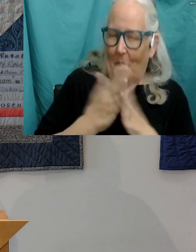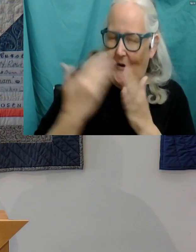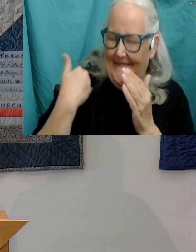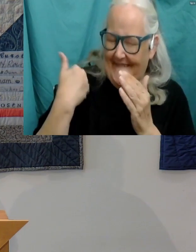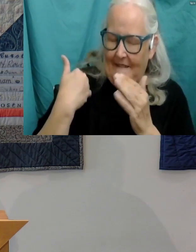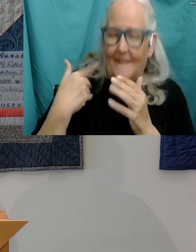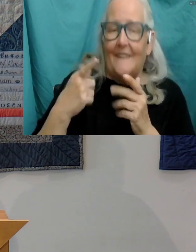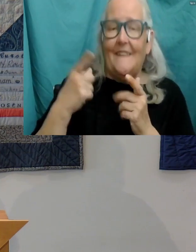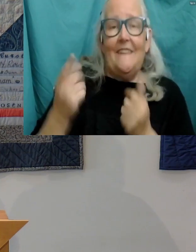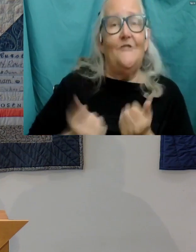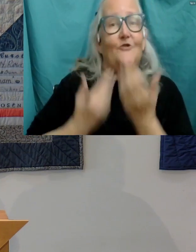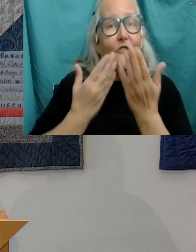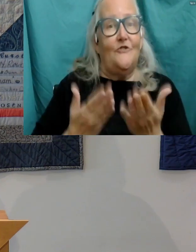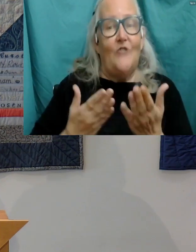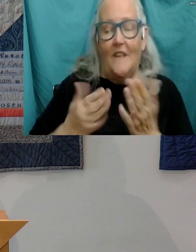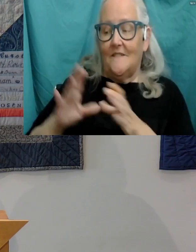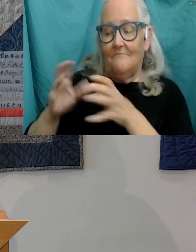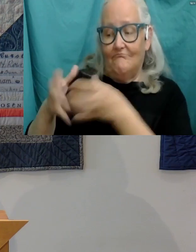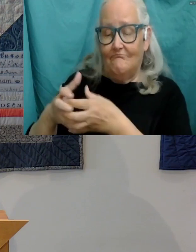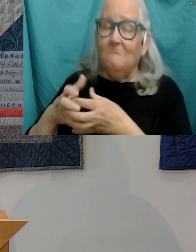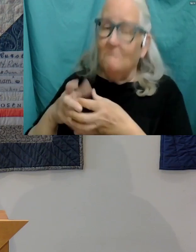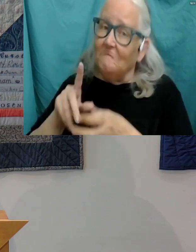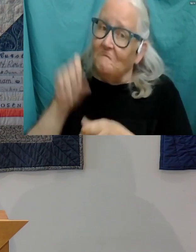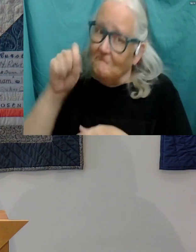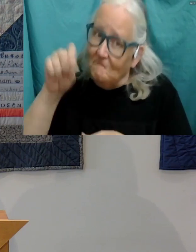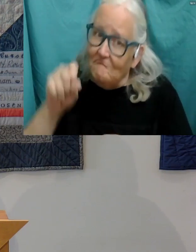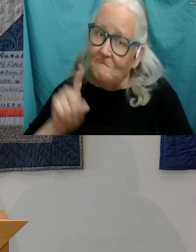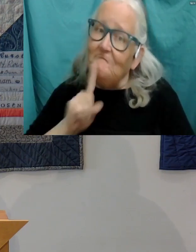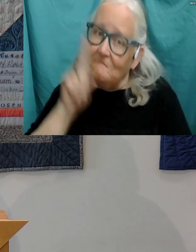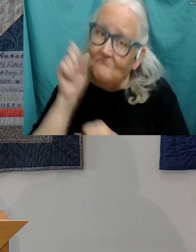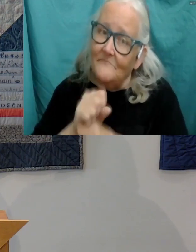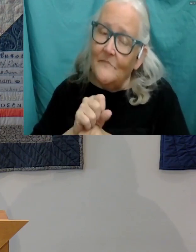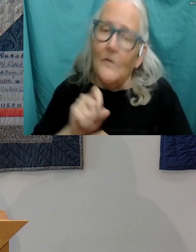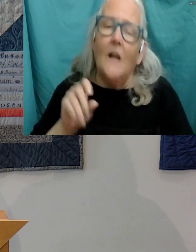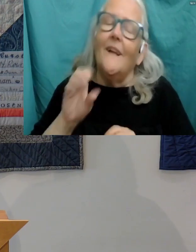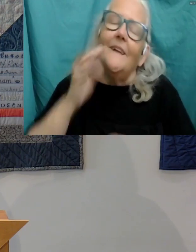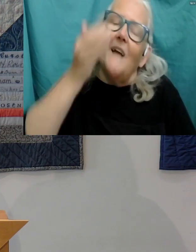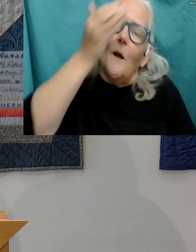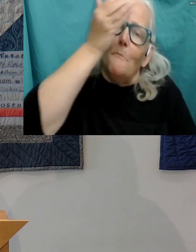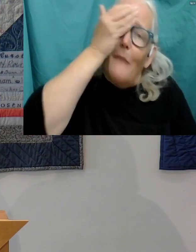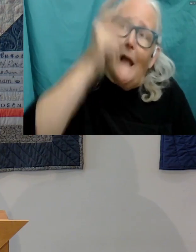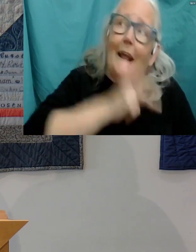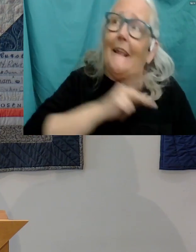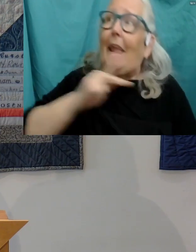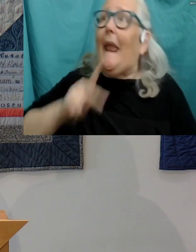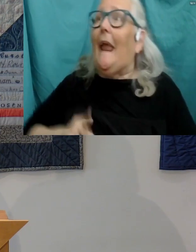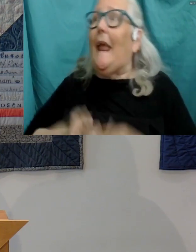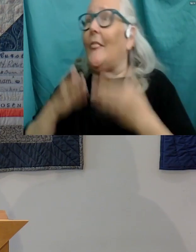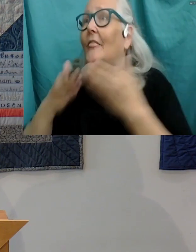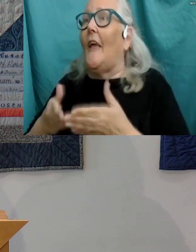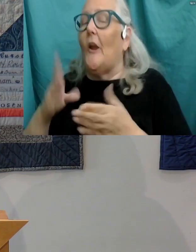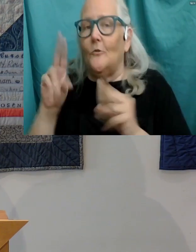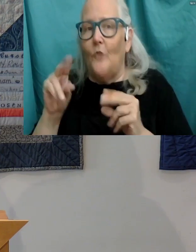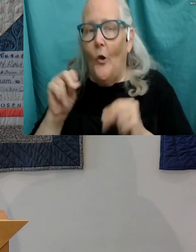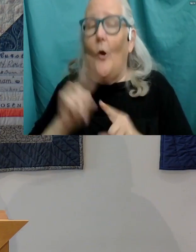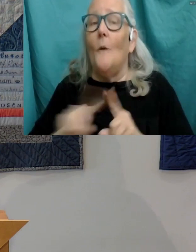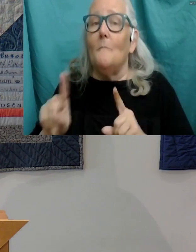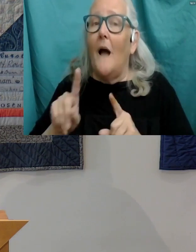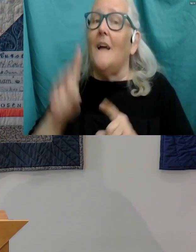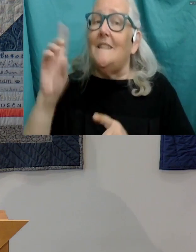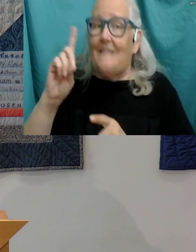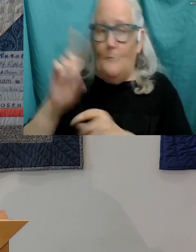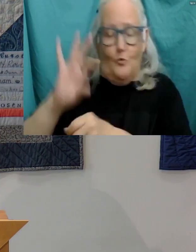did exist. There were no pirate kings of Madagascar, but there were democratically elected pirate captains